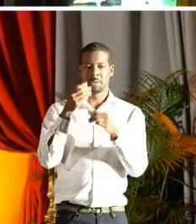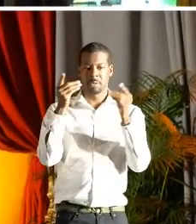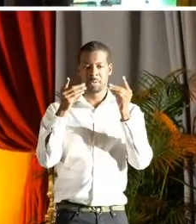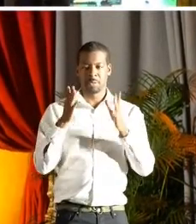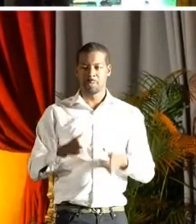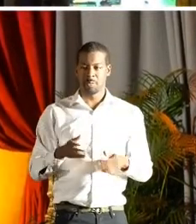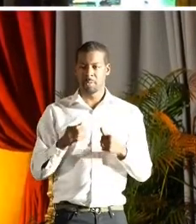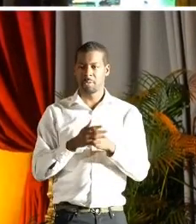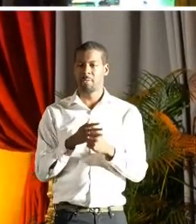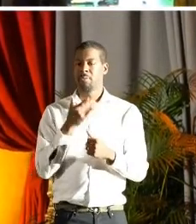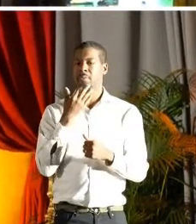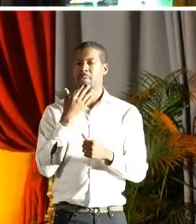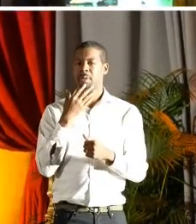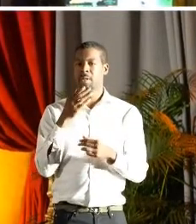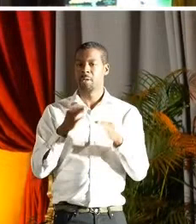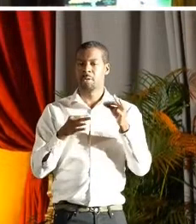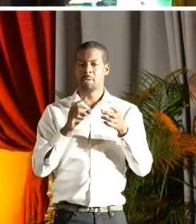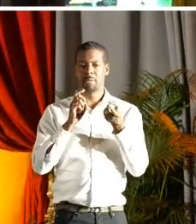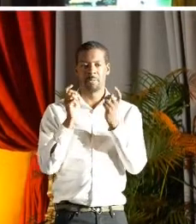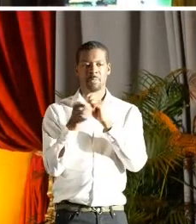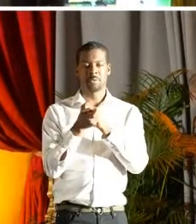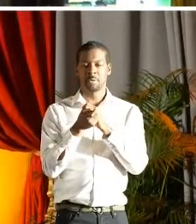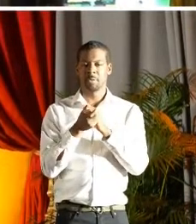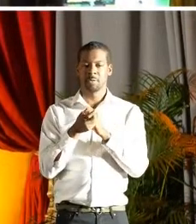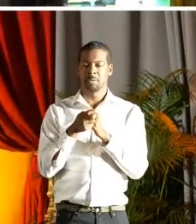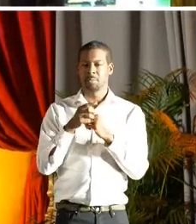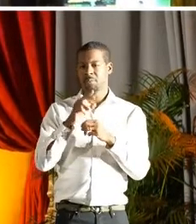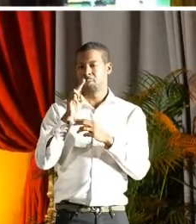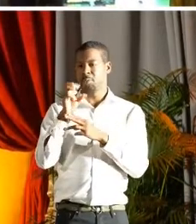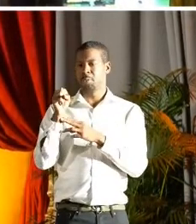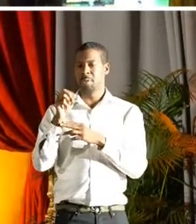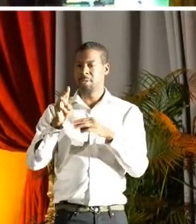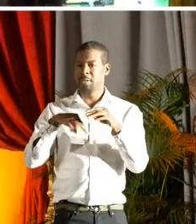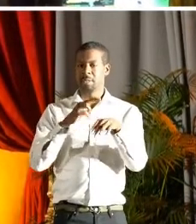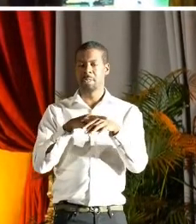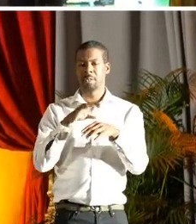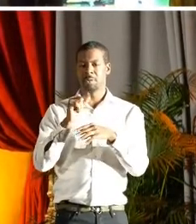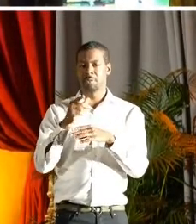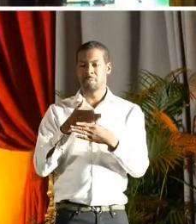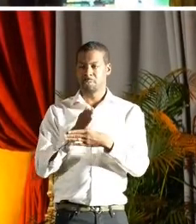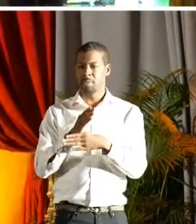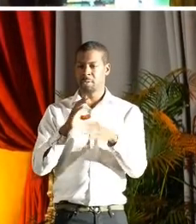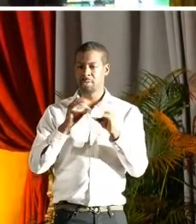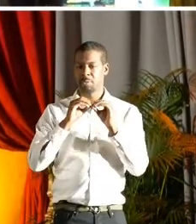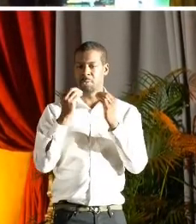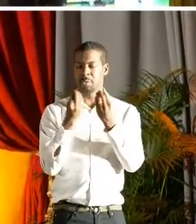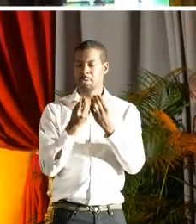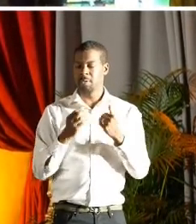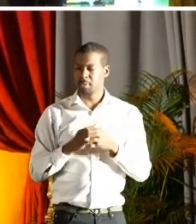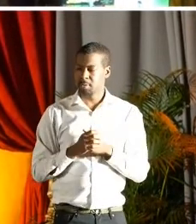director of Color of Change, the nation's largest online civil rights organization.